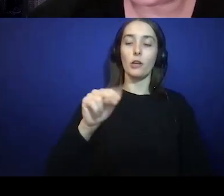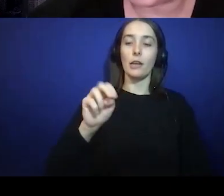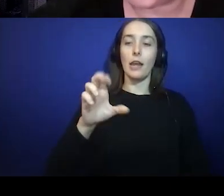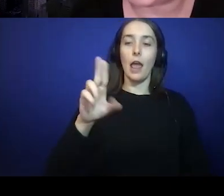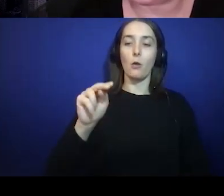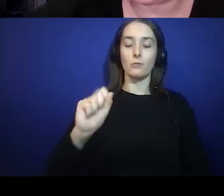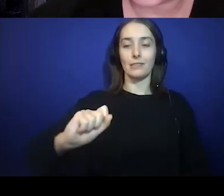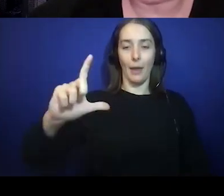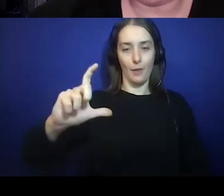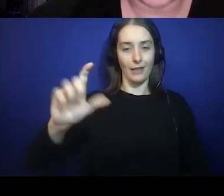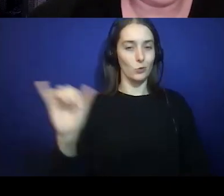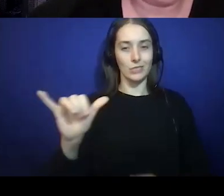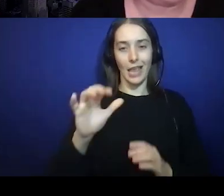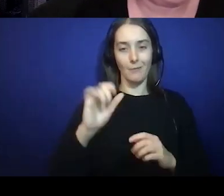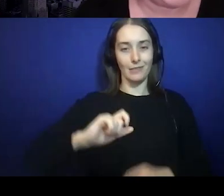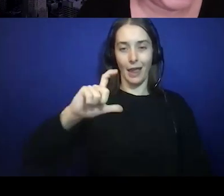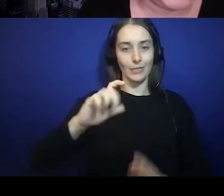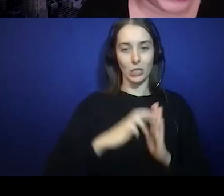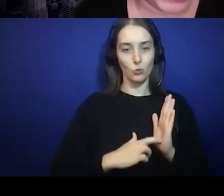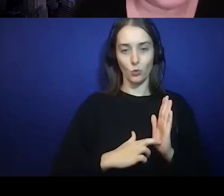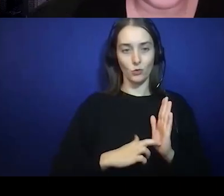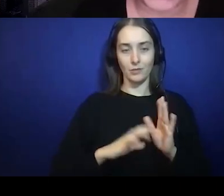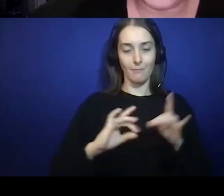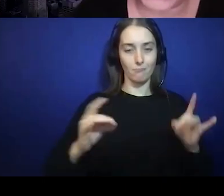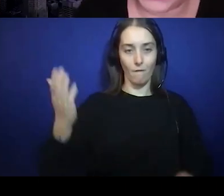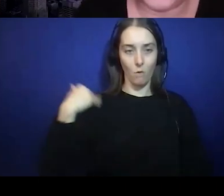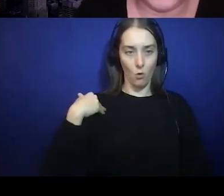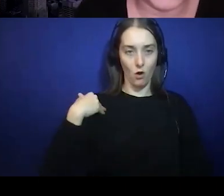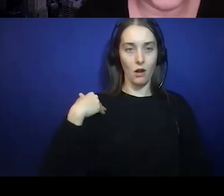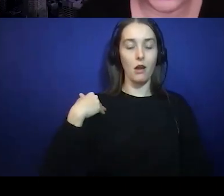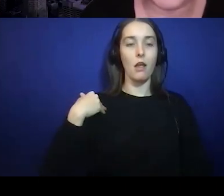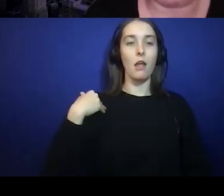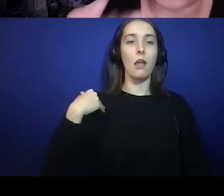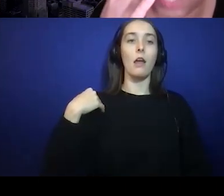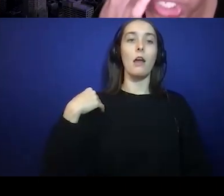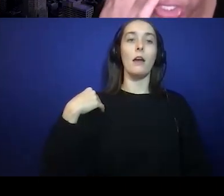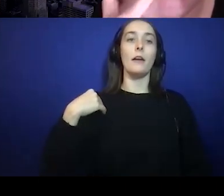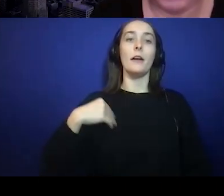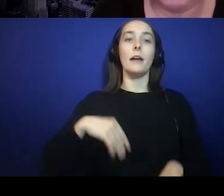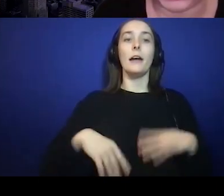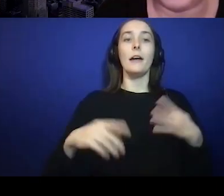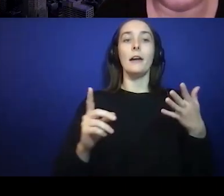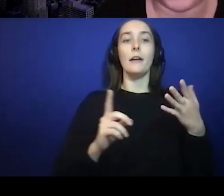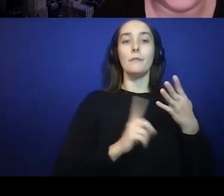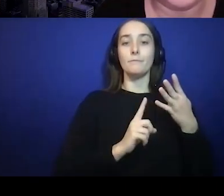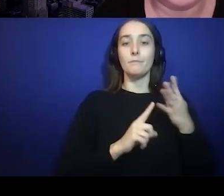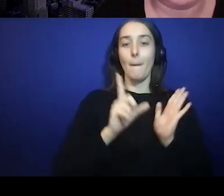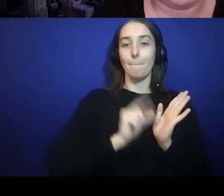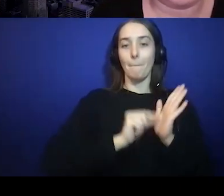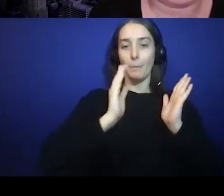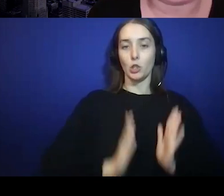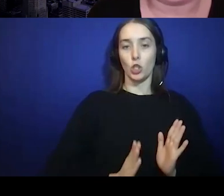of capitalization as before. And then at the end, you include the publisher of the